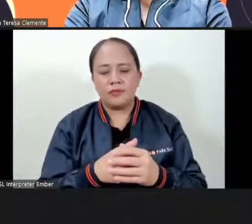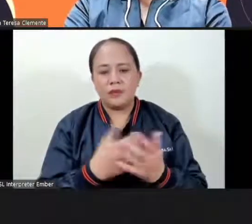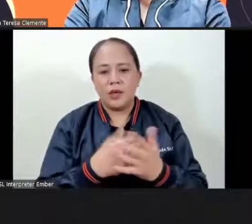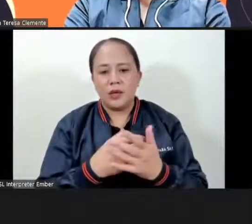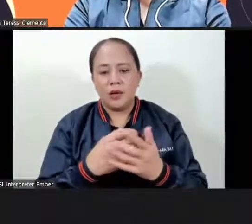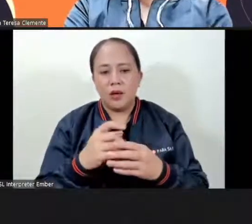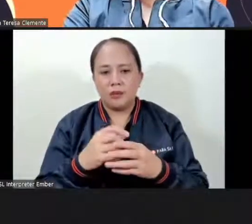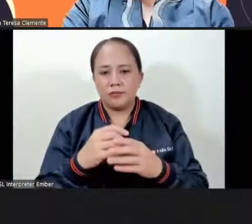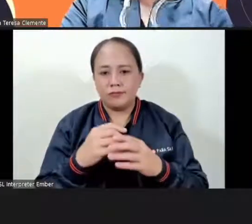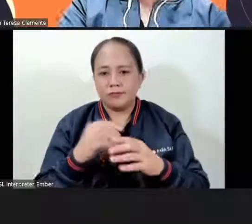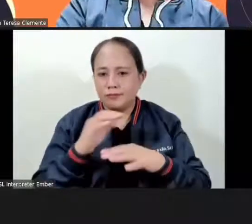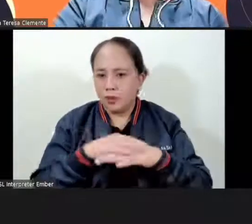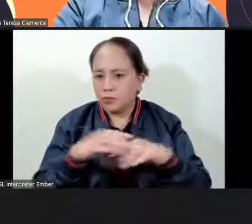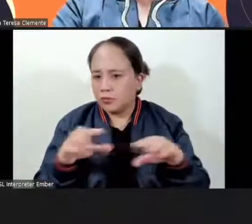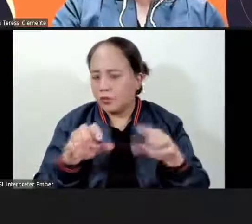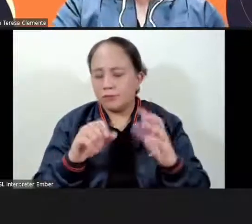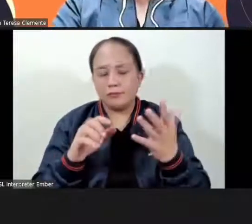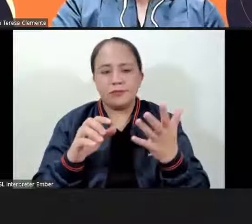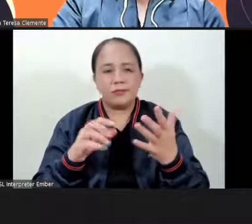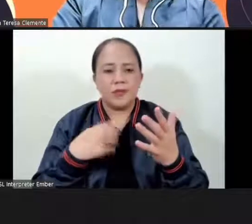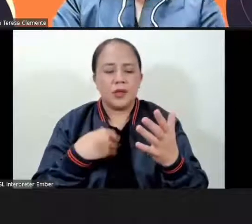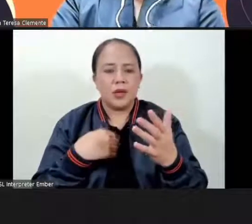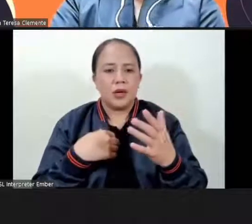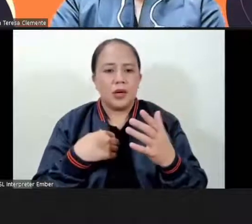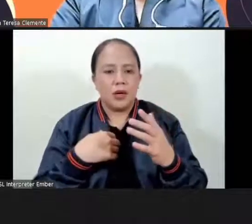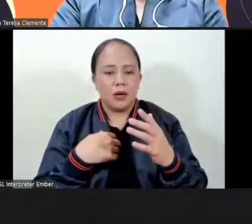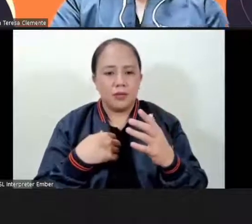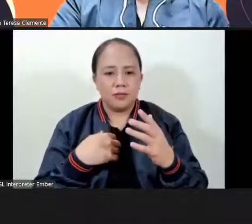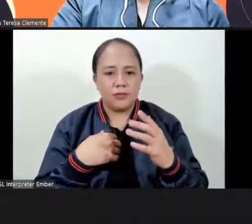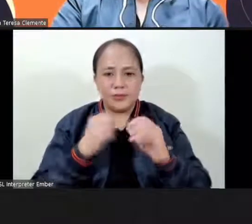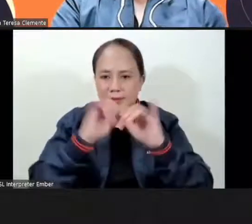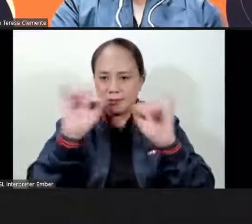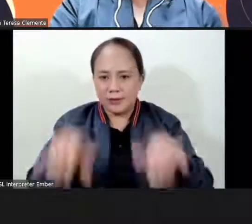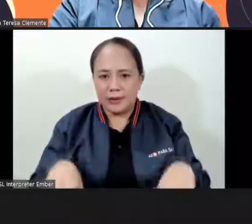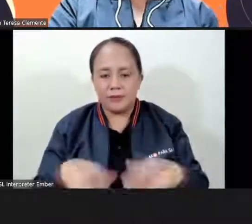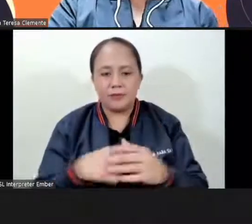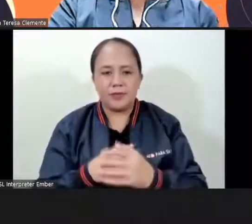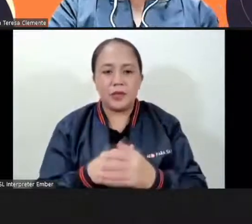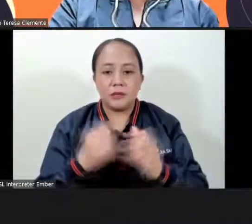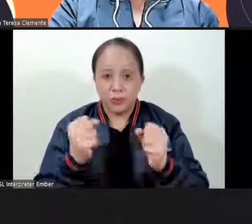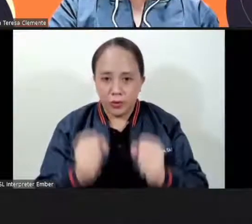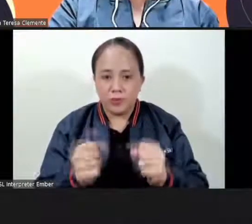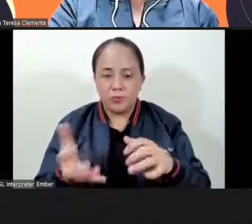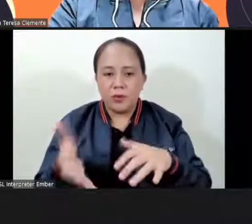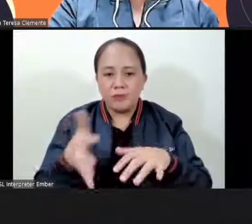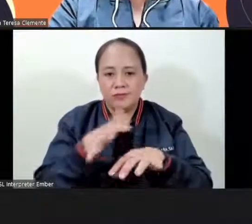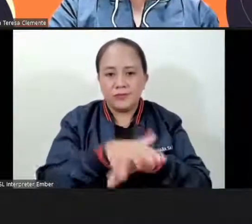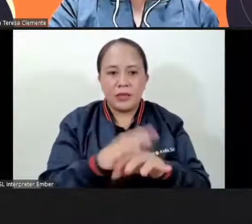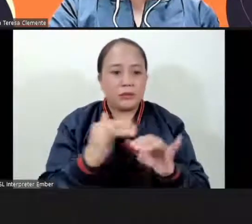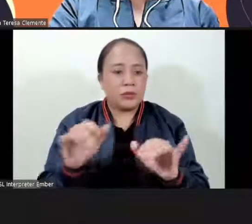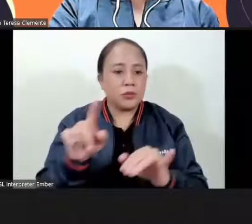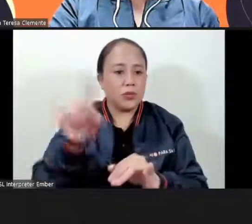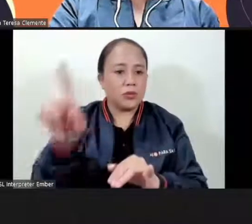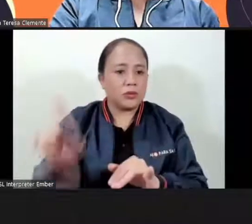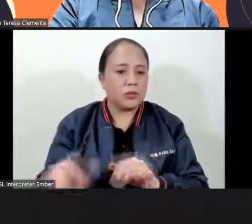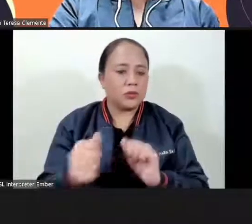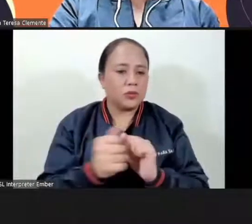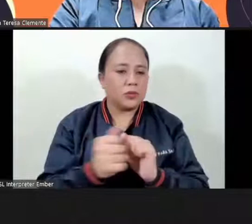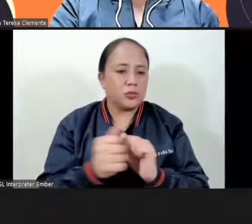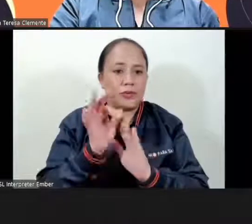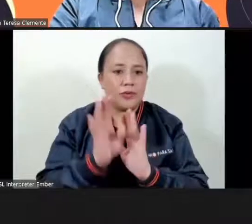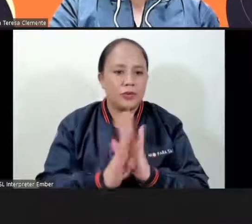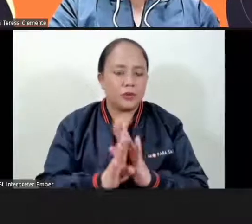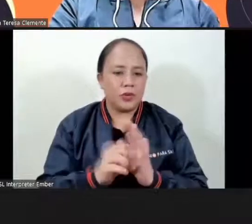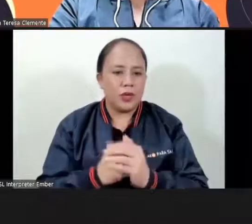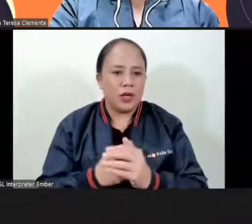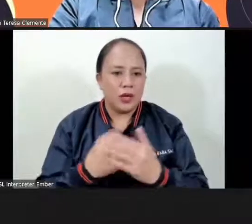management system, that this could be integrated. Okay, I think we have the same question also in Facebook. Is